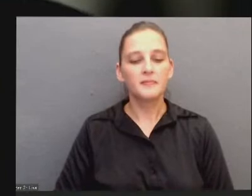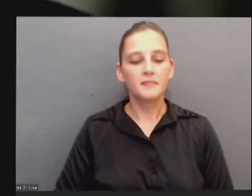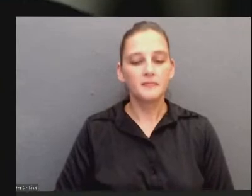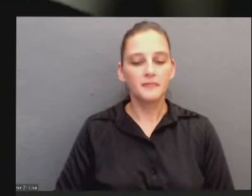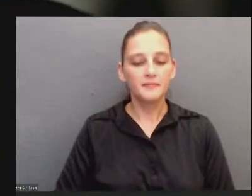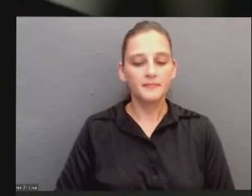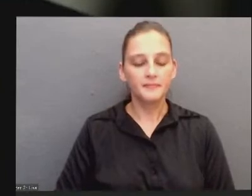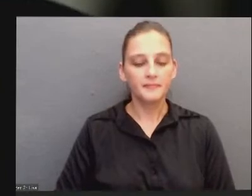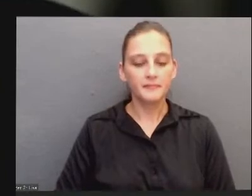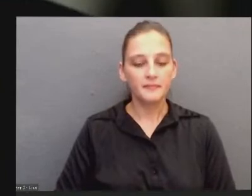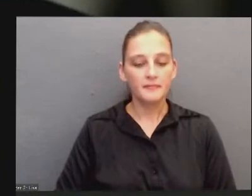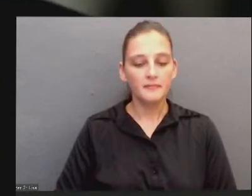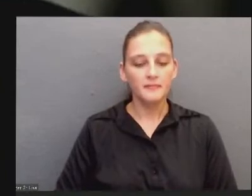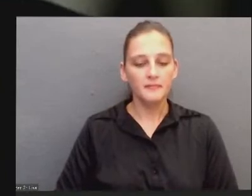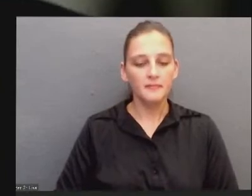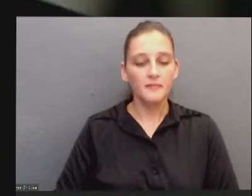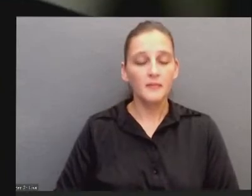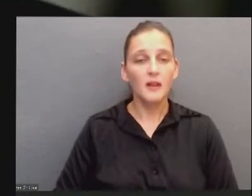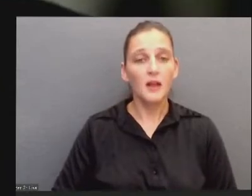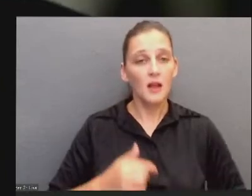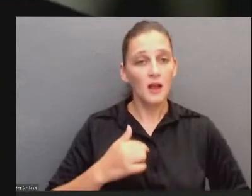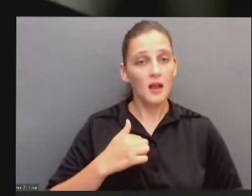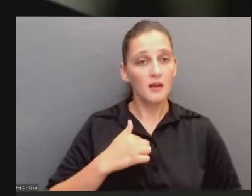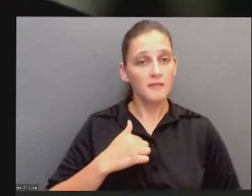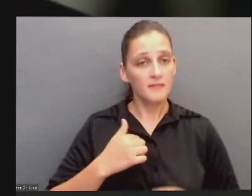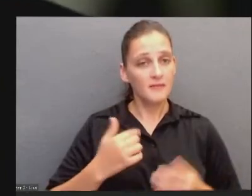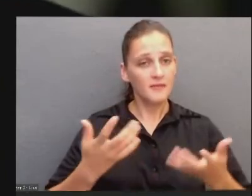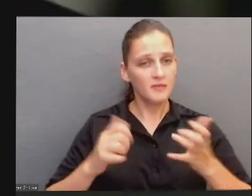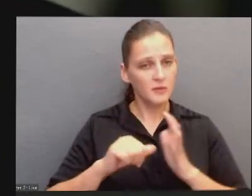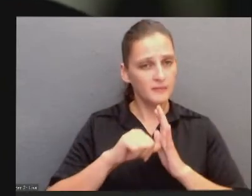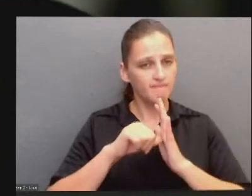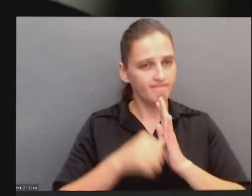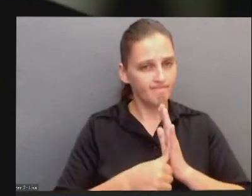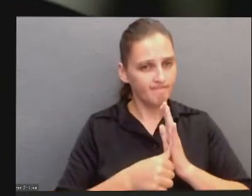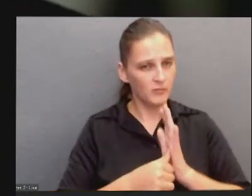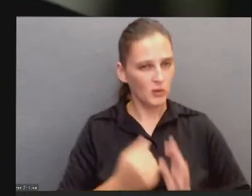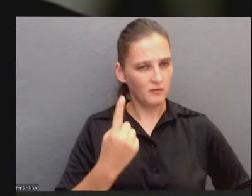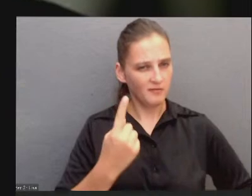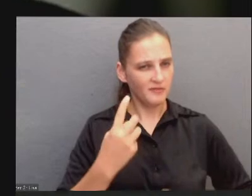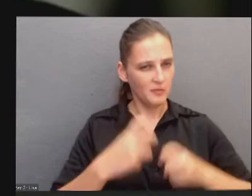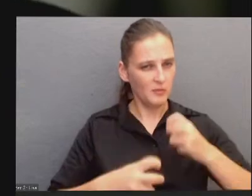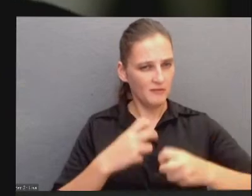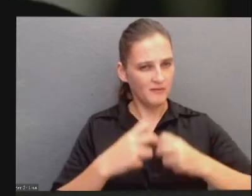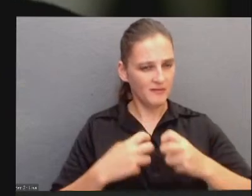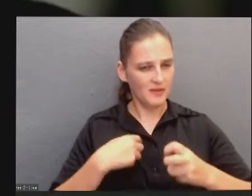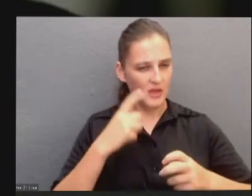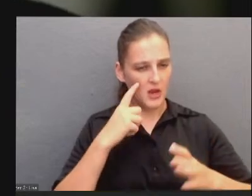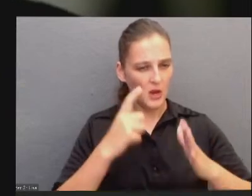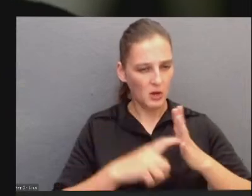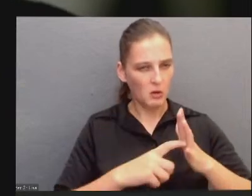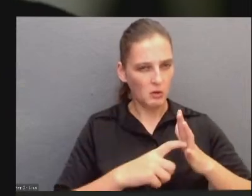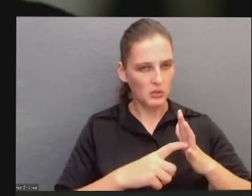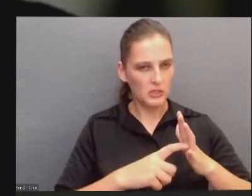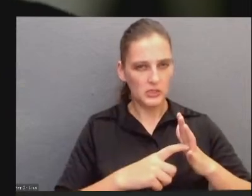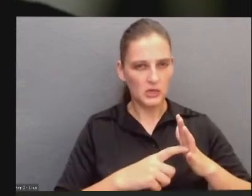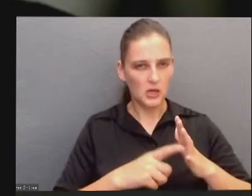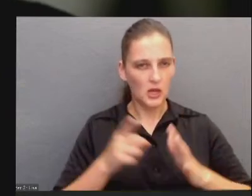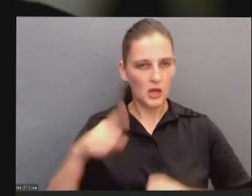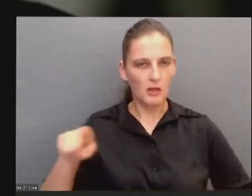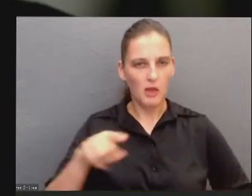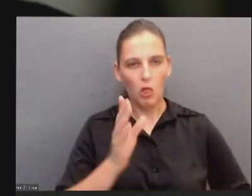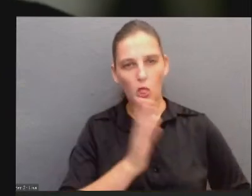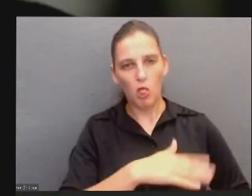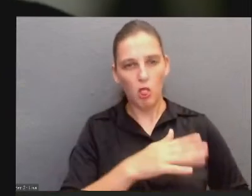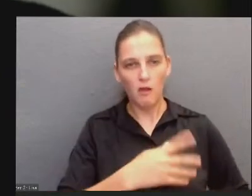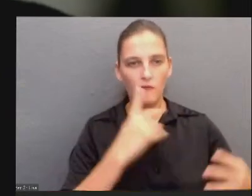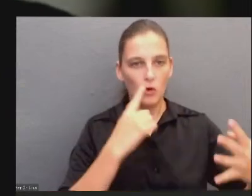to underscore the problems that I see with the data gaps in carceral settings, not just around COVID, but